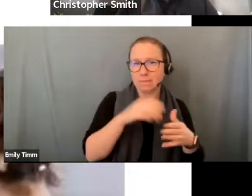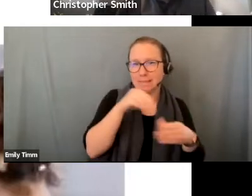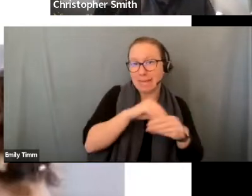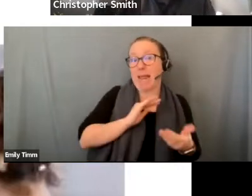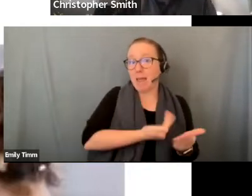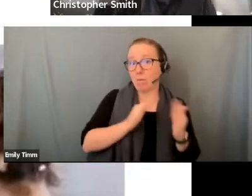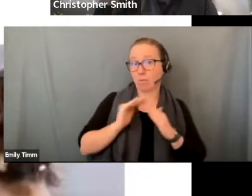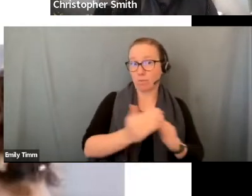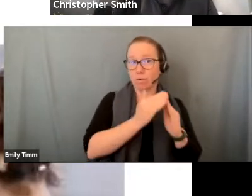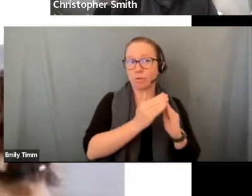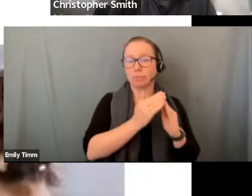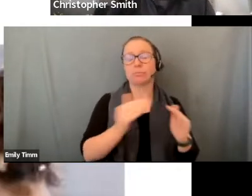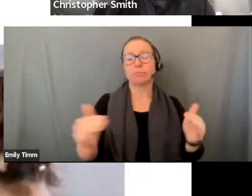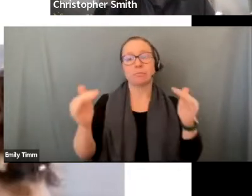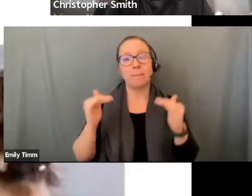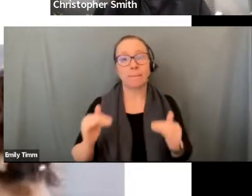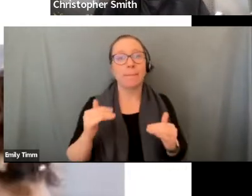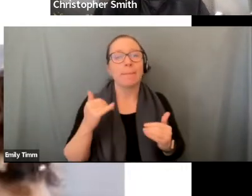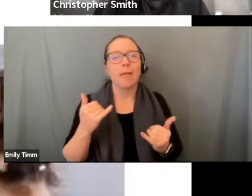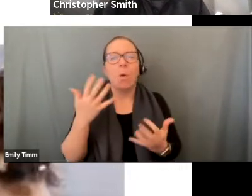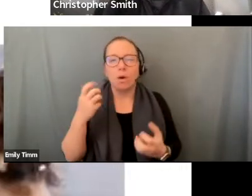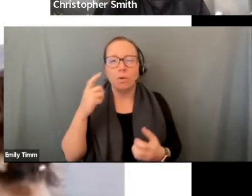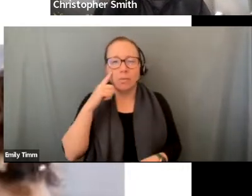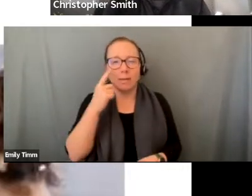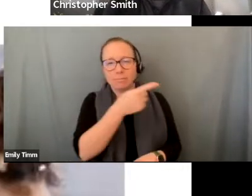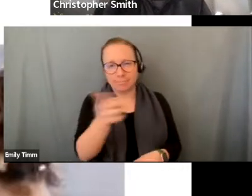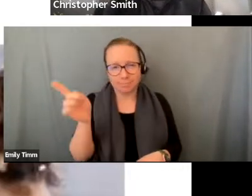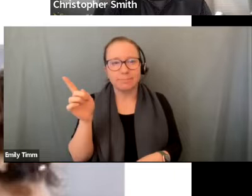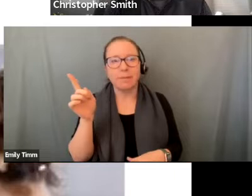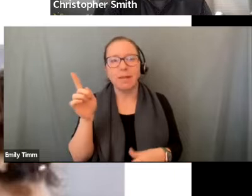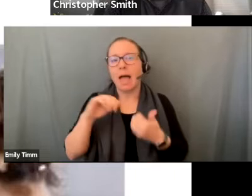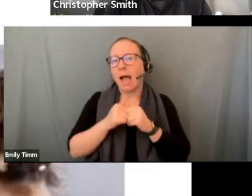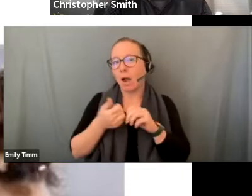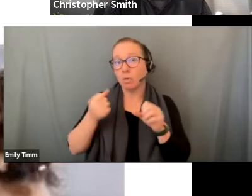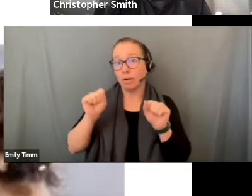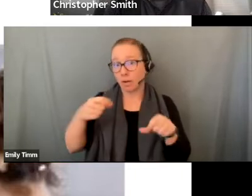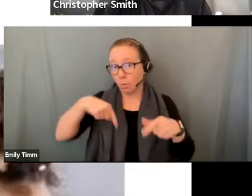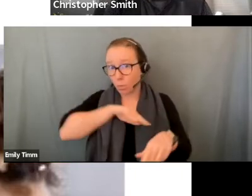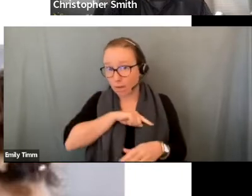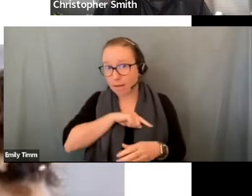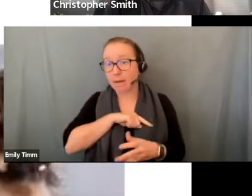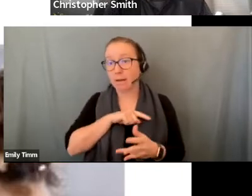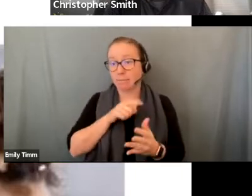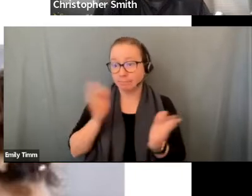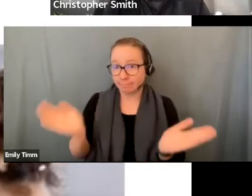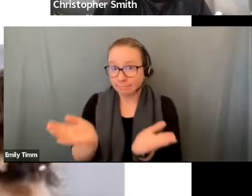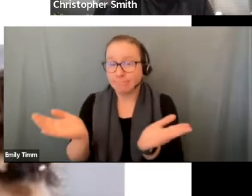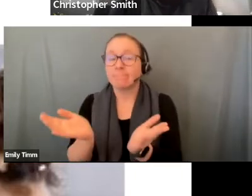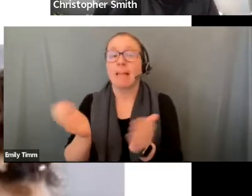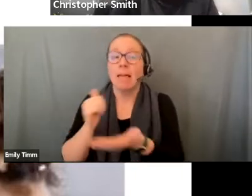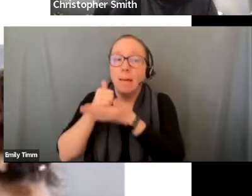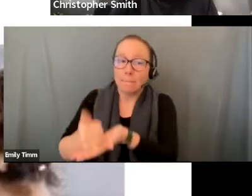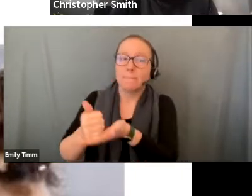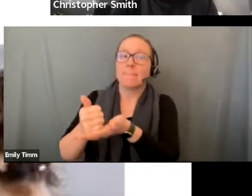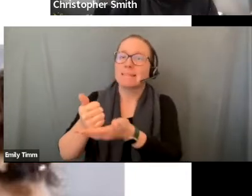I want people to think a little bit about how we can make it easier for those that we work with to enter and re-enter and achieve treatment goals as